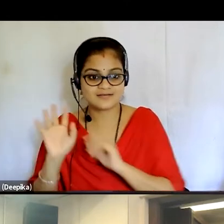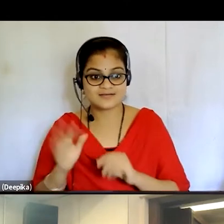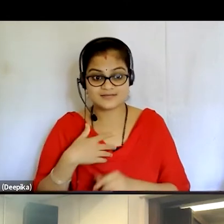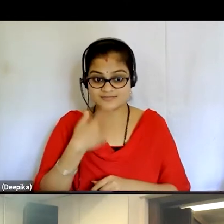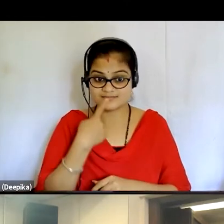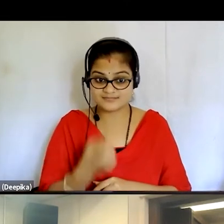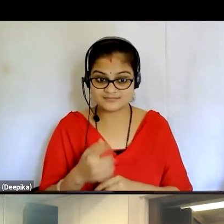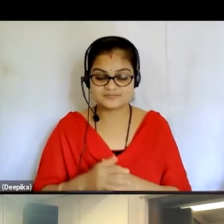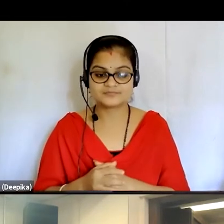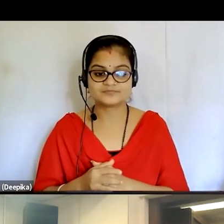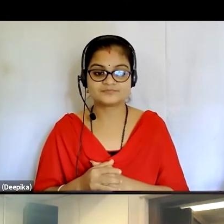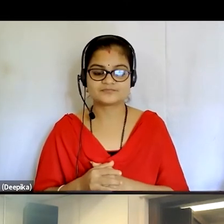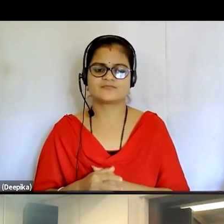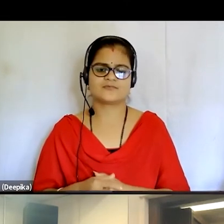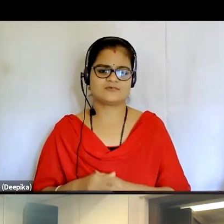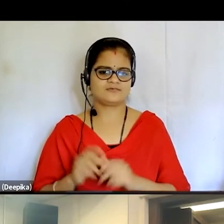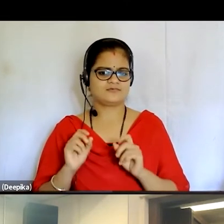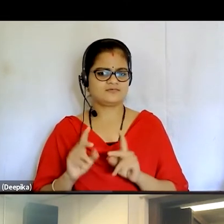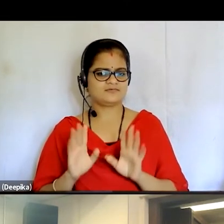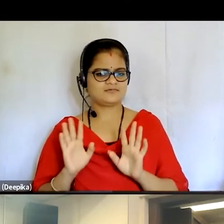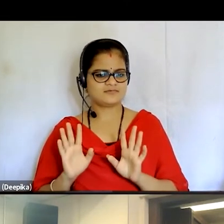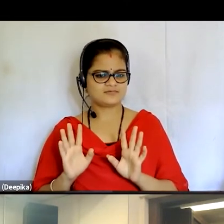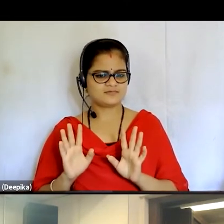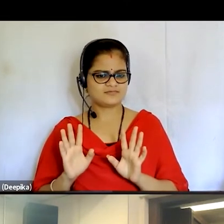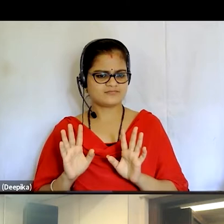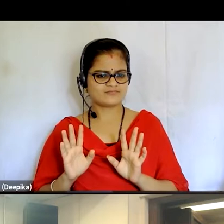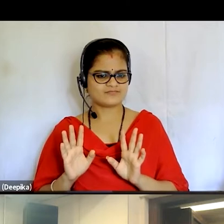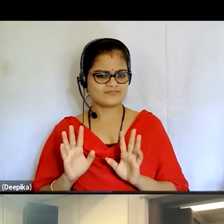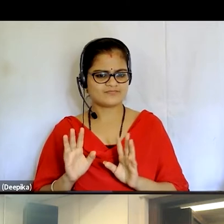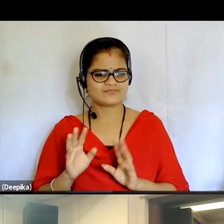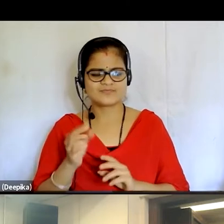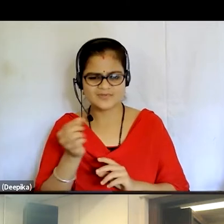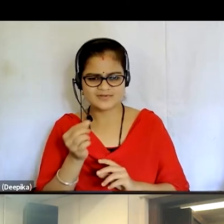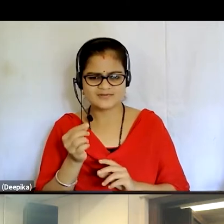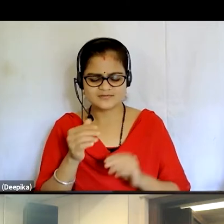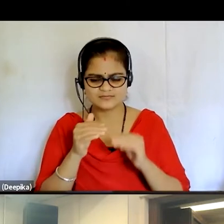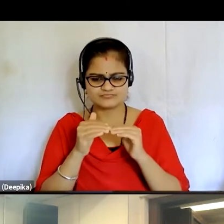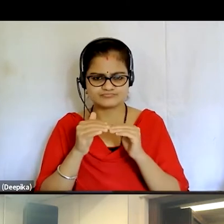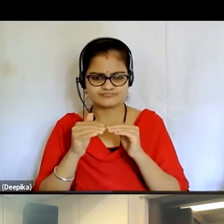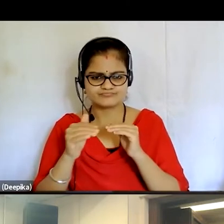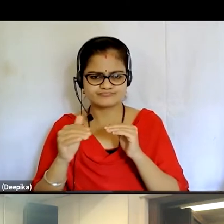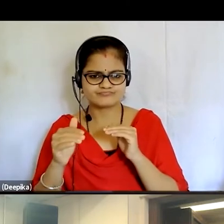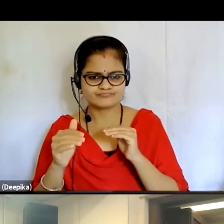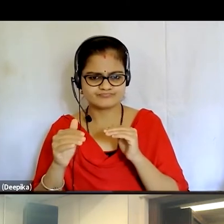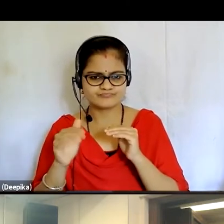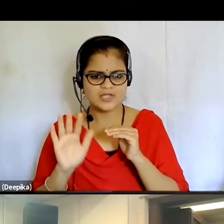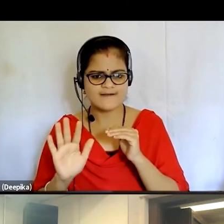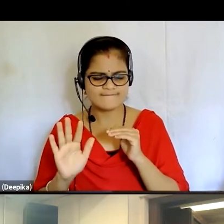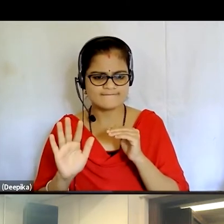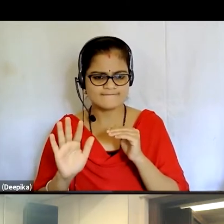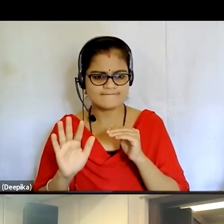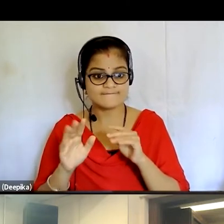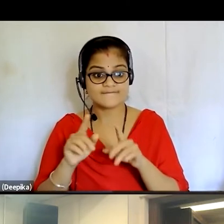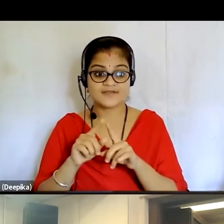said, okay, that is a little linear in the sense, could we have a